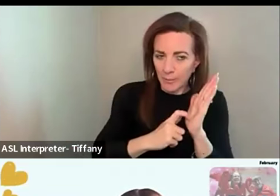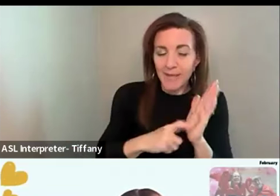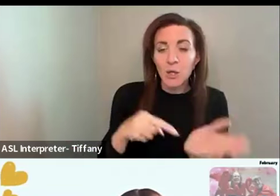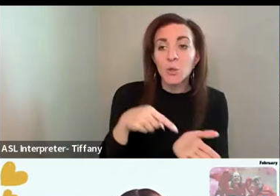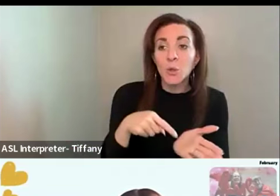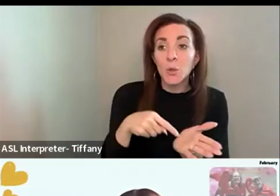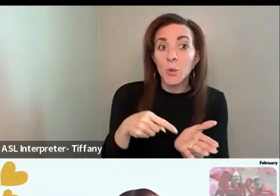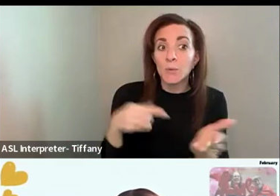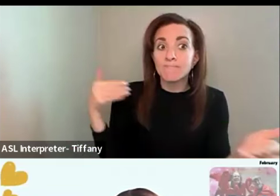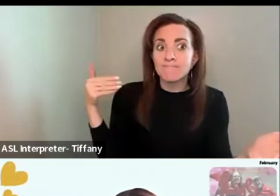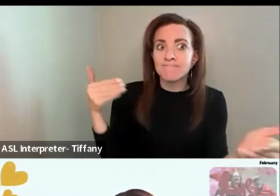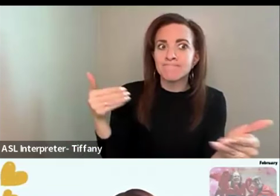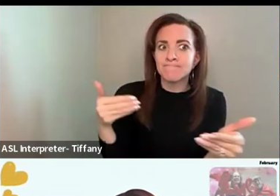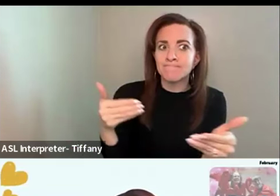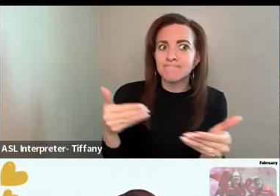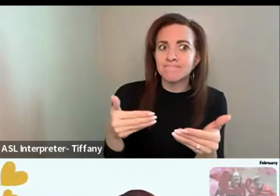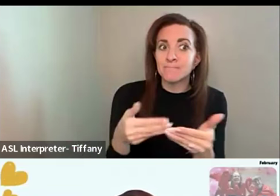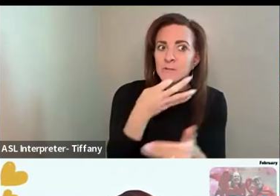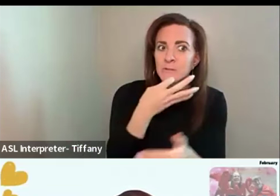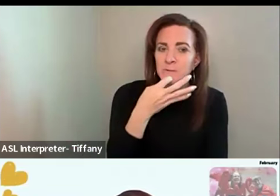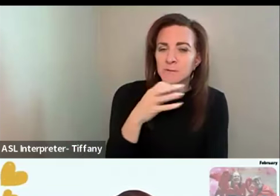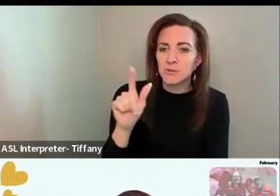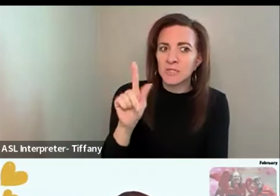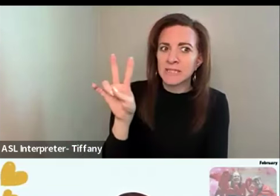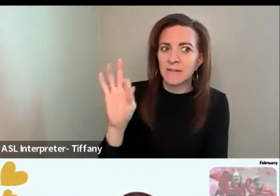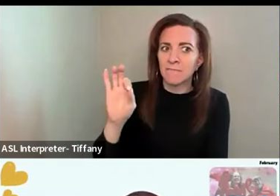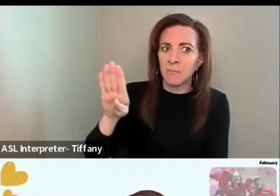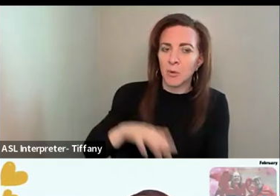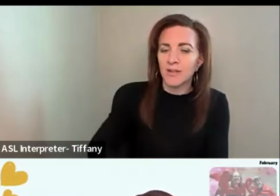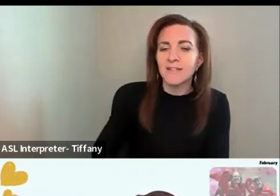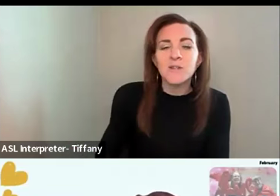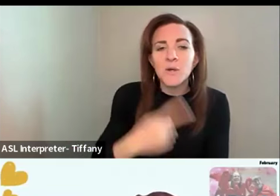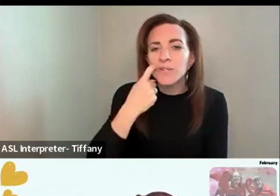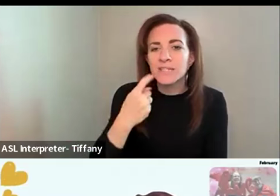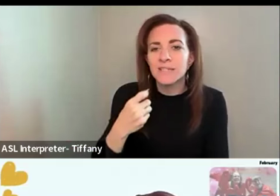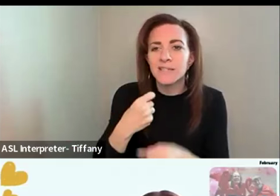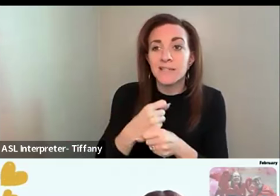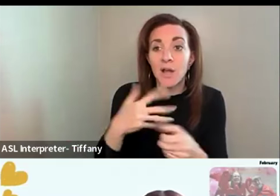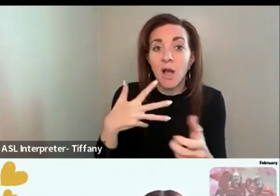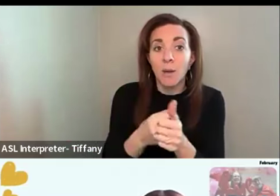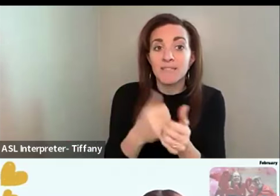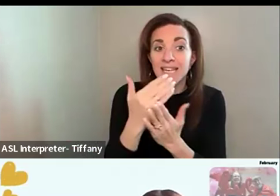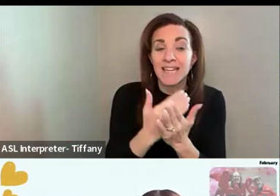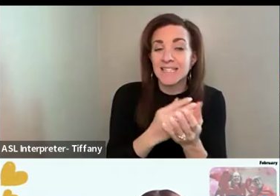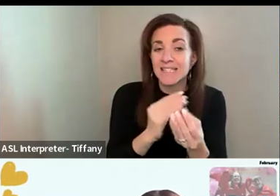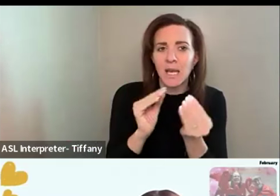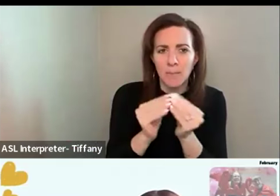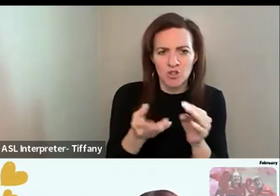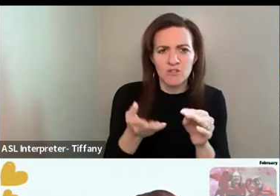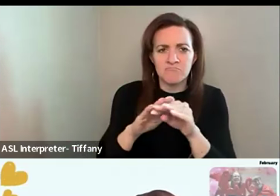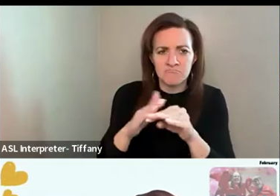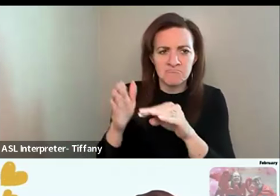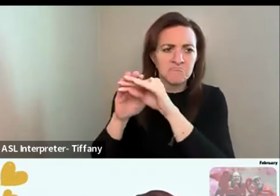is quickly approaching. It's the 27th of this month. We just generated the updated list. Our numbers continue to